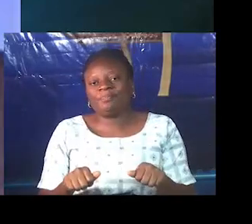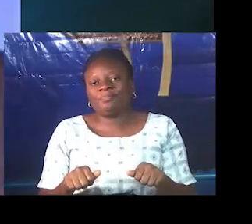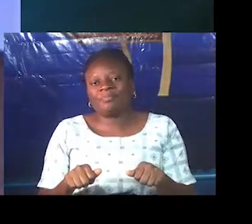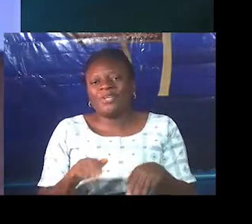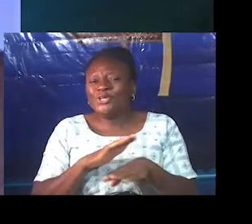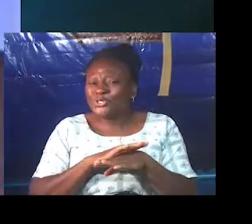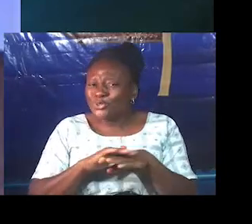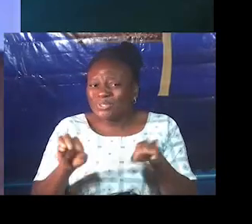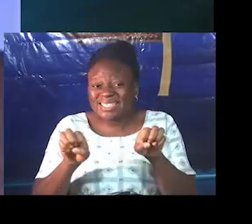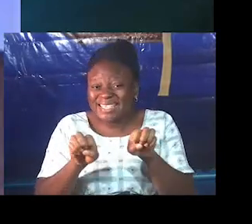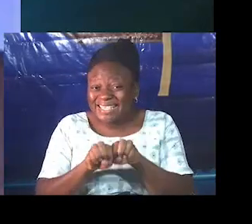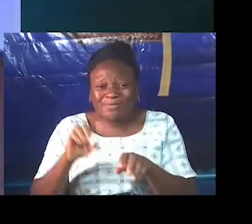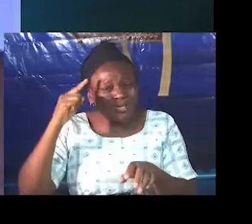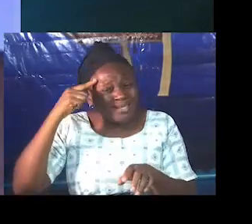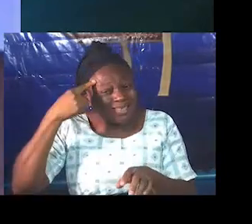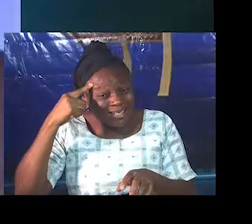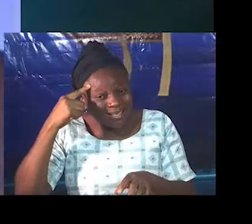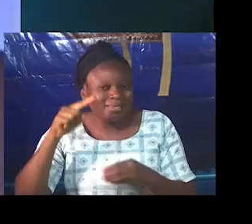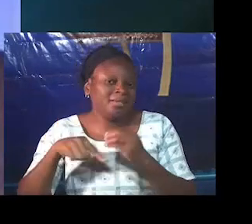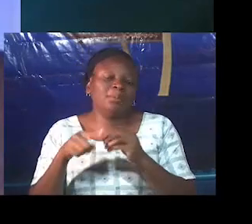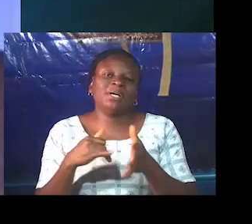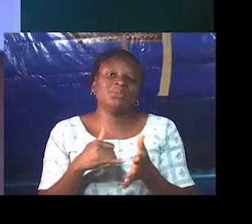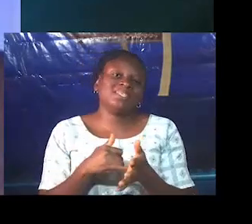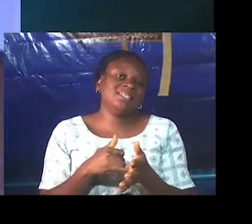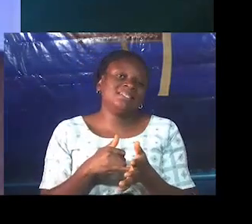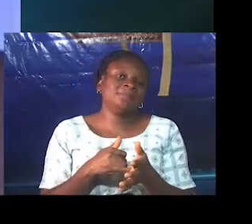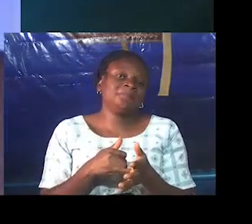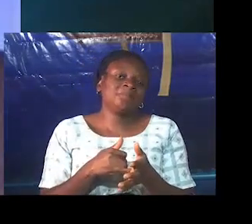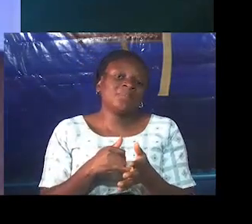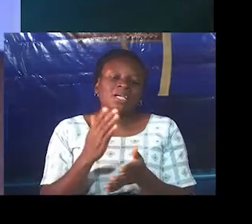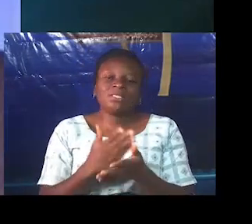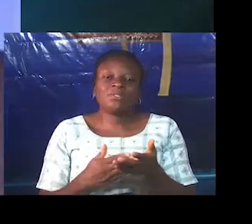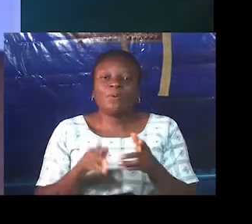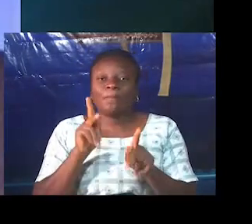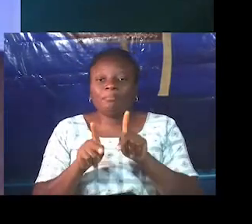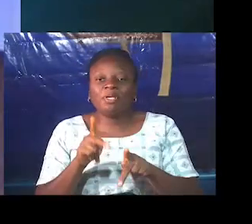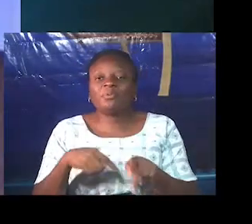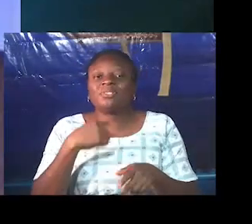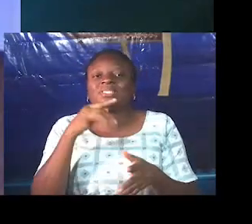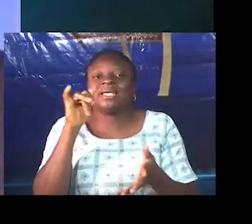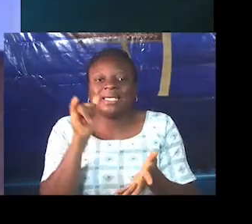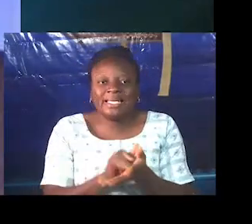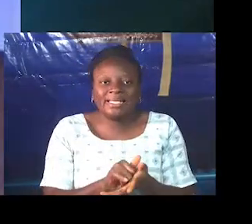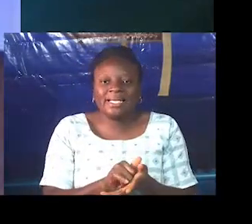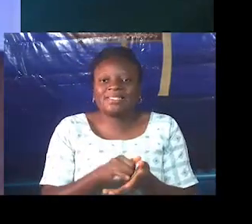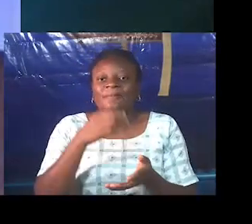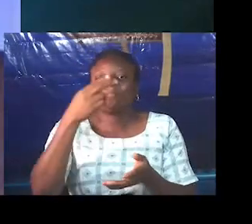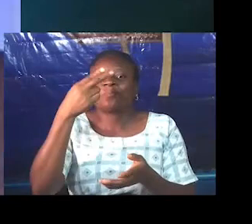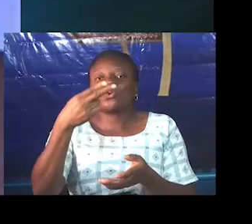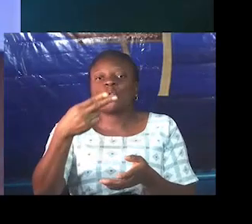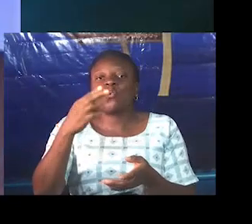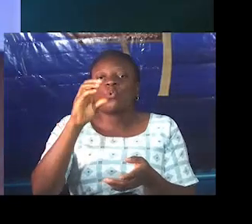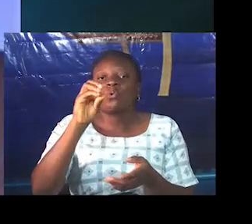hear some of you say, but God told Hosea to go and marry, what is that woman's name? Is it